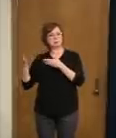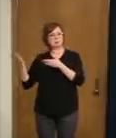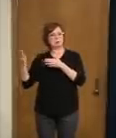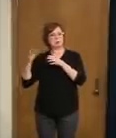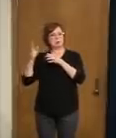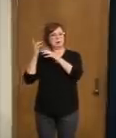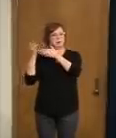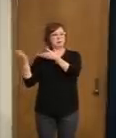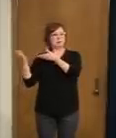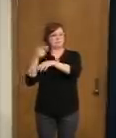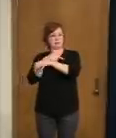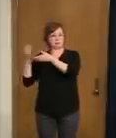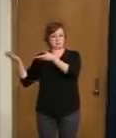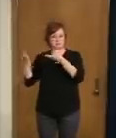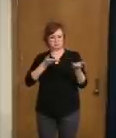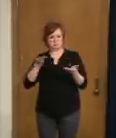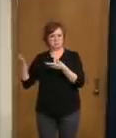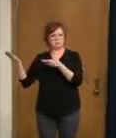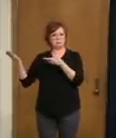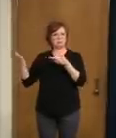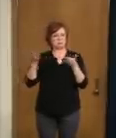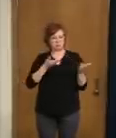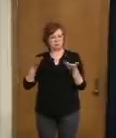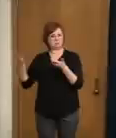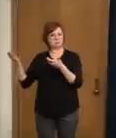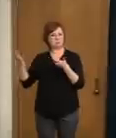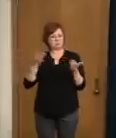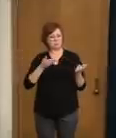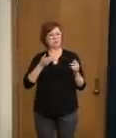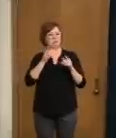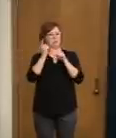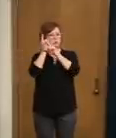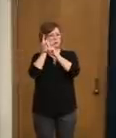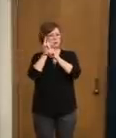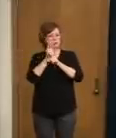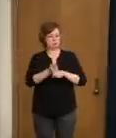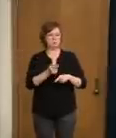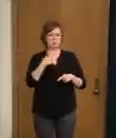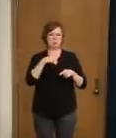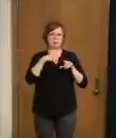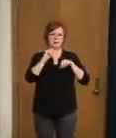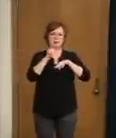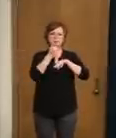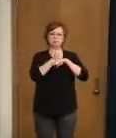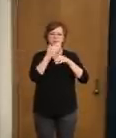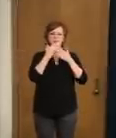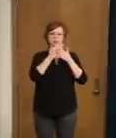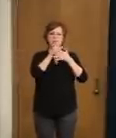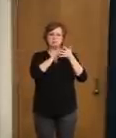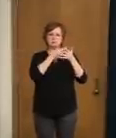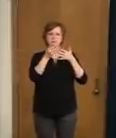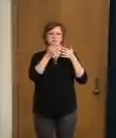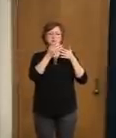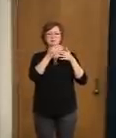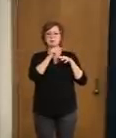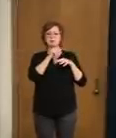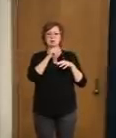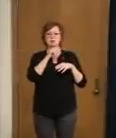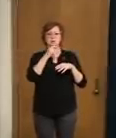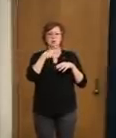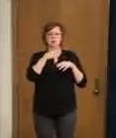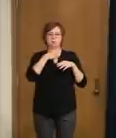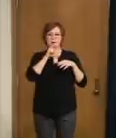can plan far in advance and make delivery across this province much more rapid. Having to micro-target our vulnerable